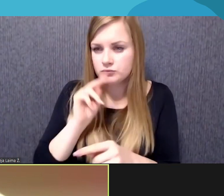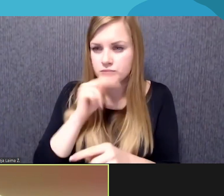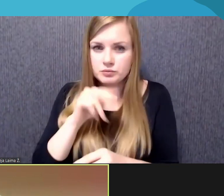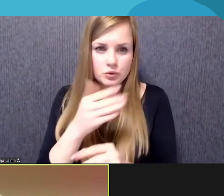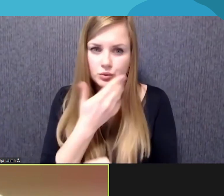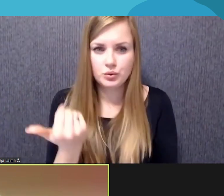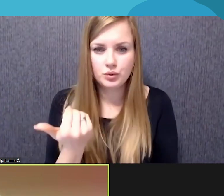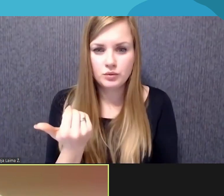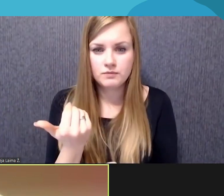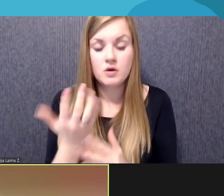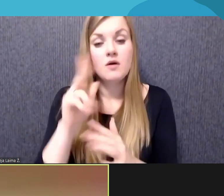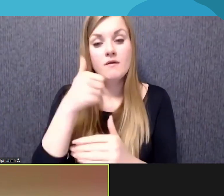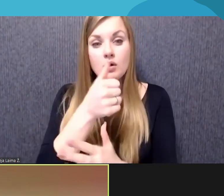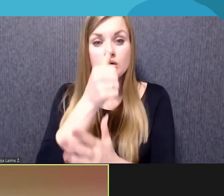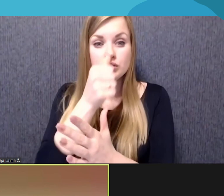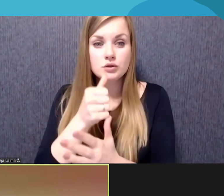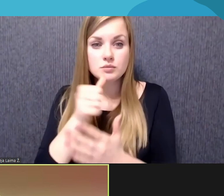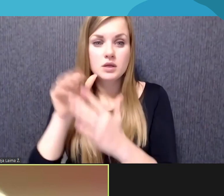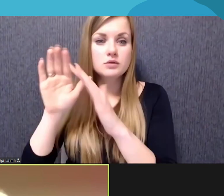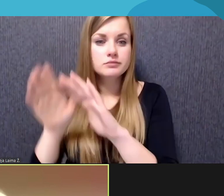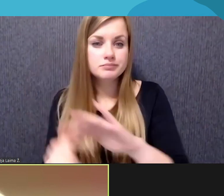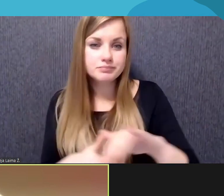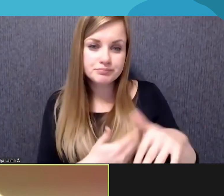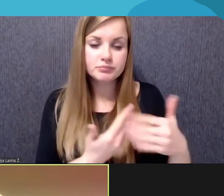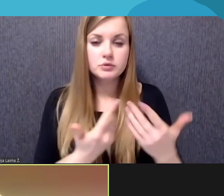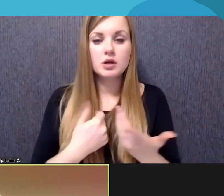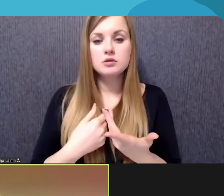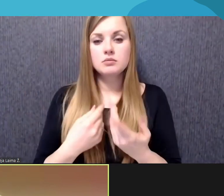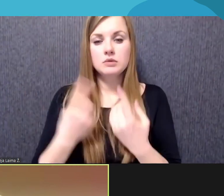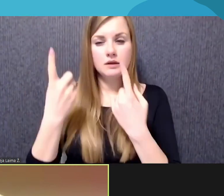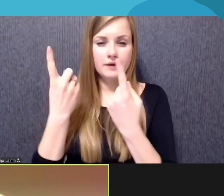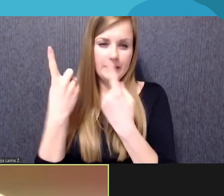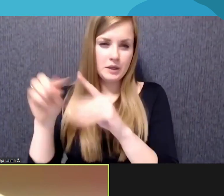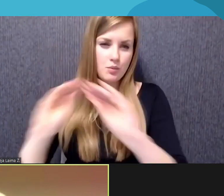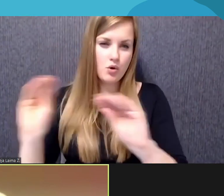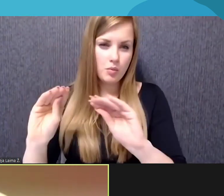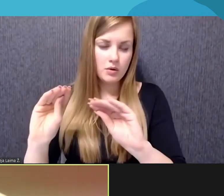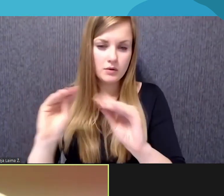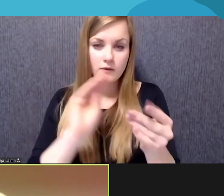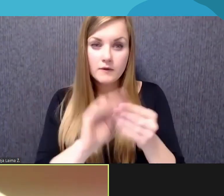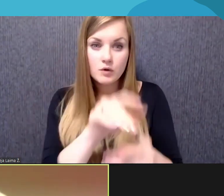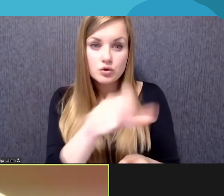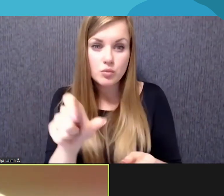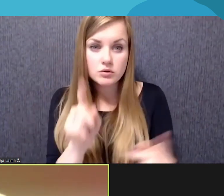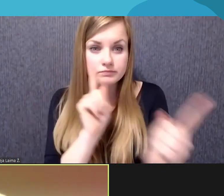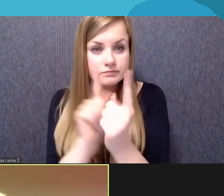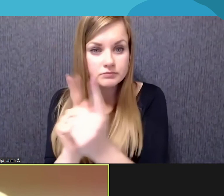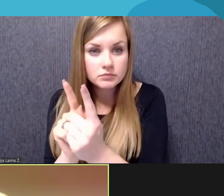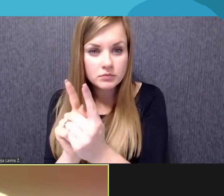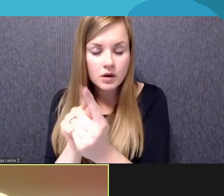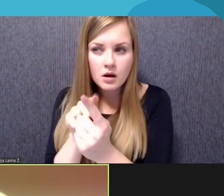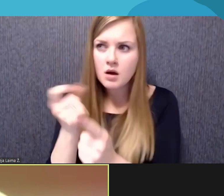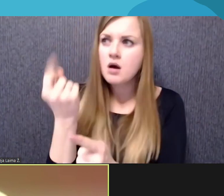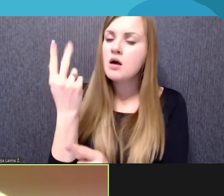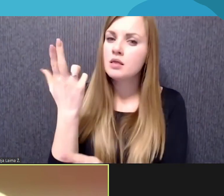if saying that we don't have crimes like this. And then when I go back to the same town after 6